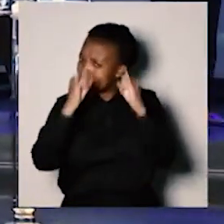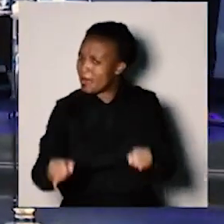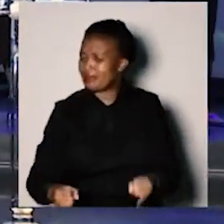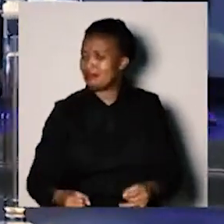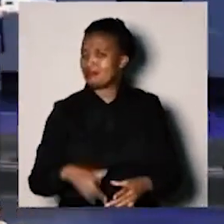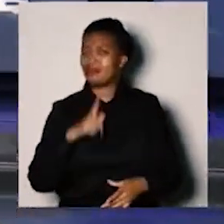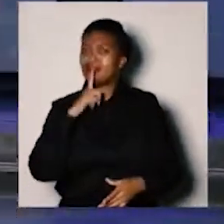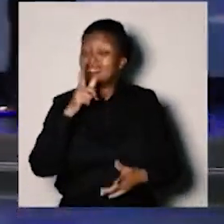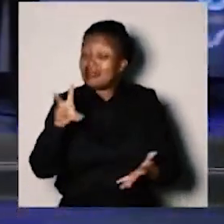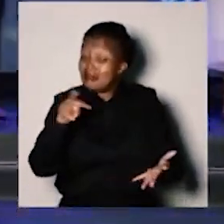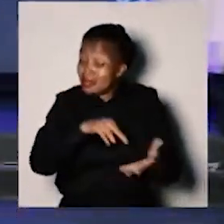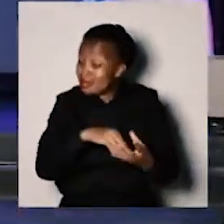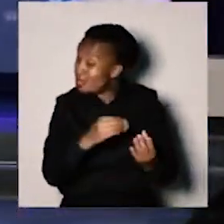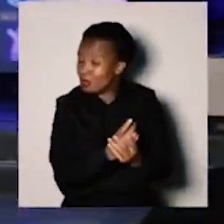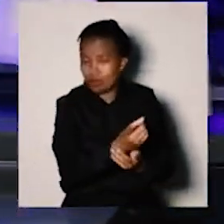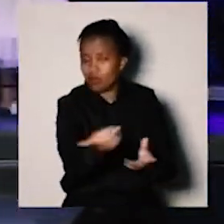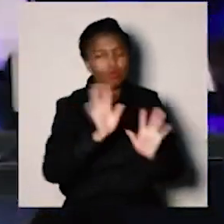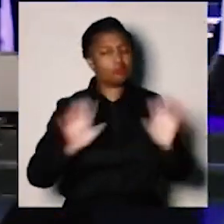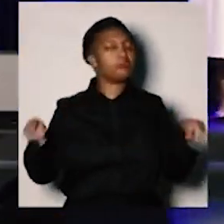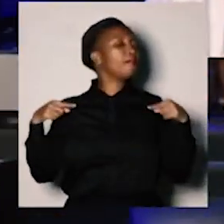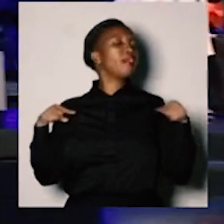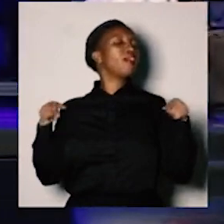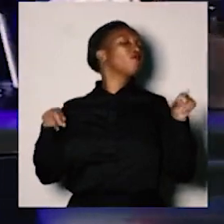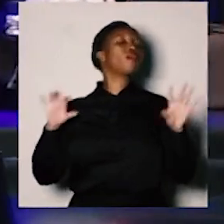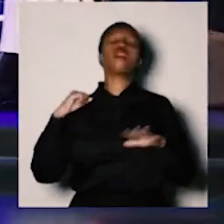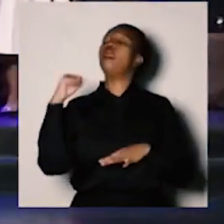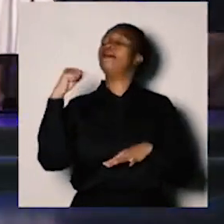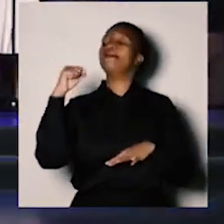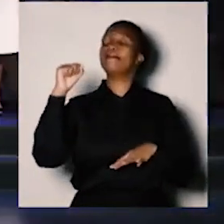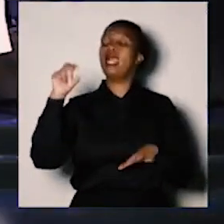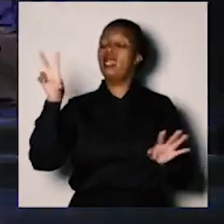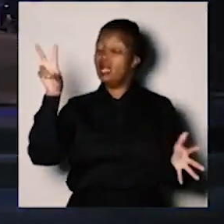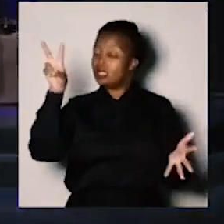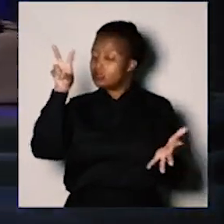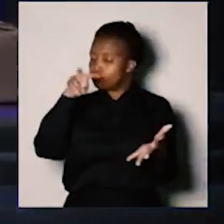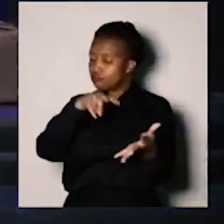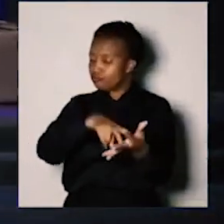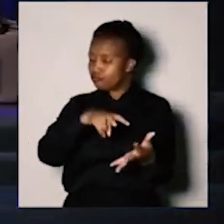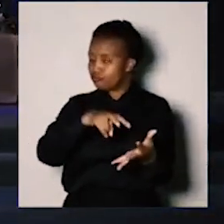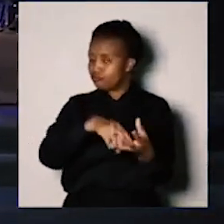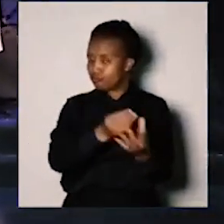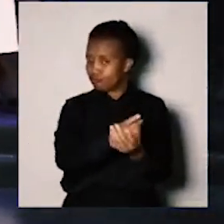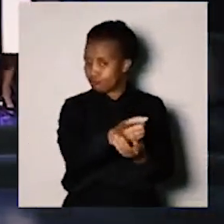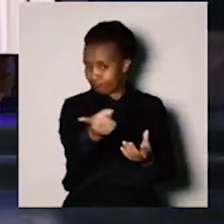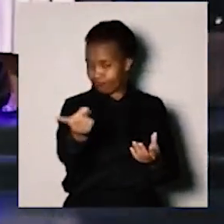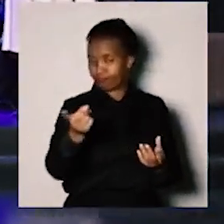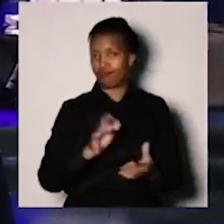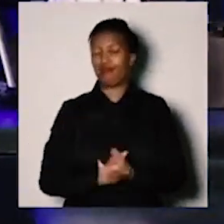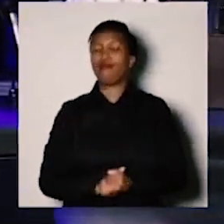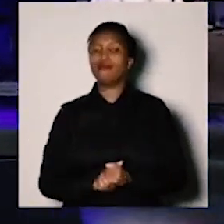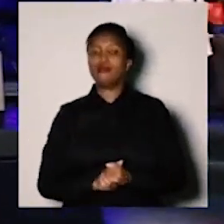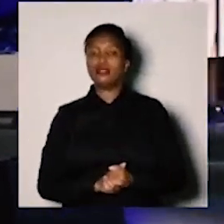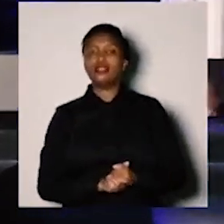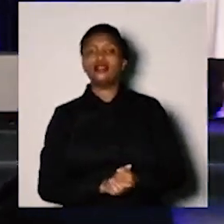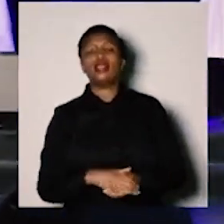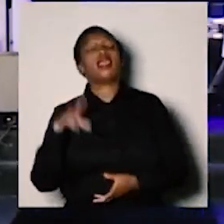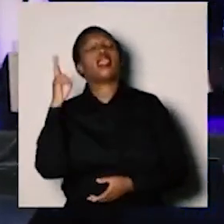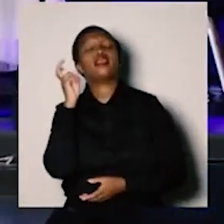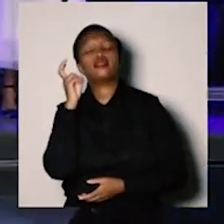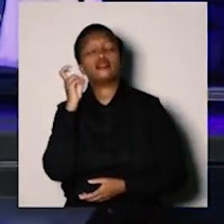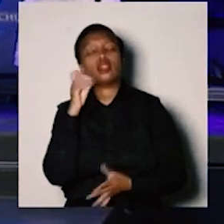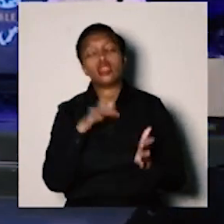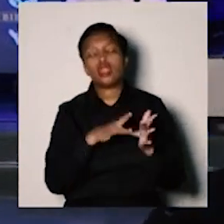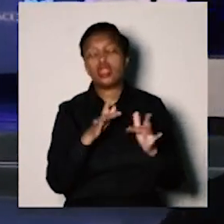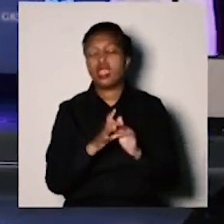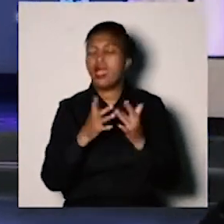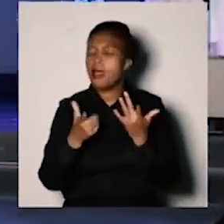with you. You don't need to be afraid. I'll stand with you. I'll stand with you. I'll stand with you. Listen to me, Barcelona. The